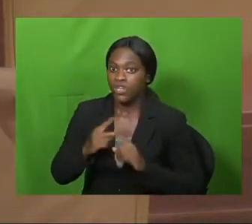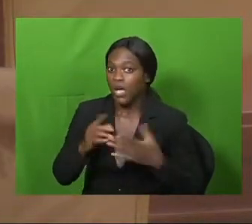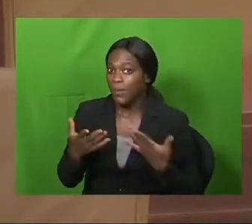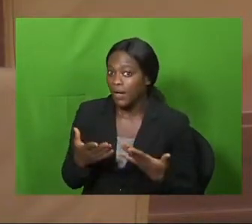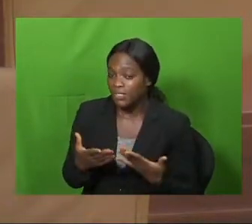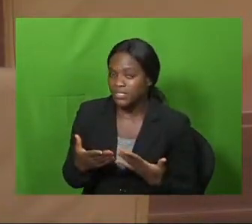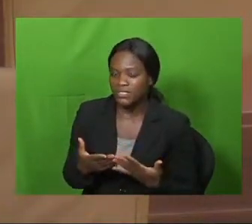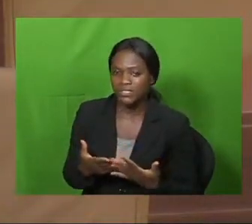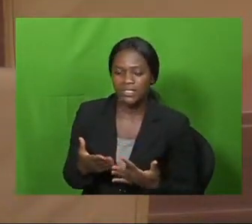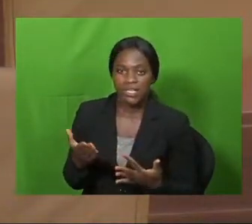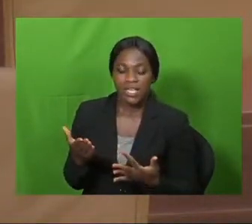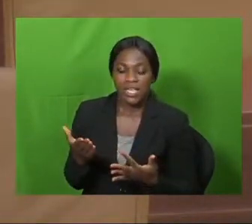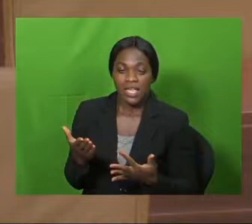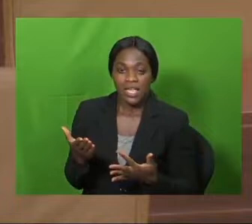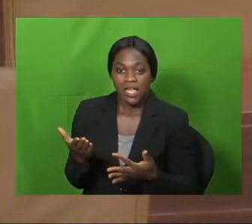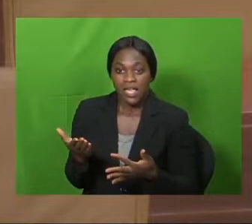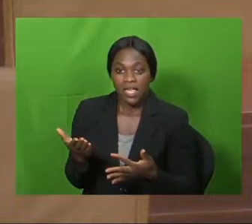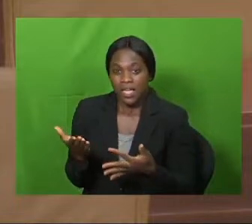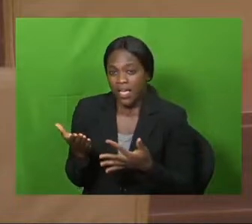sector quickly before I come to the economy,